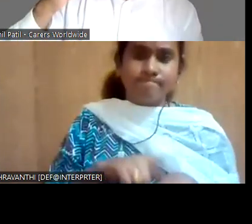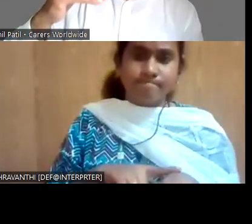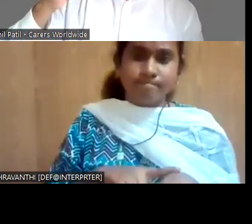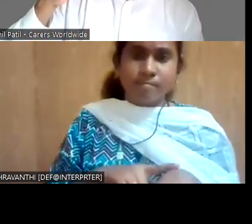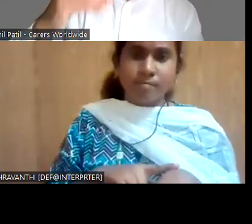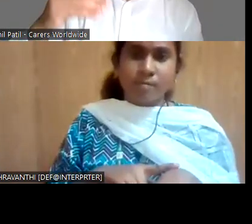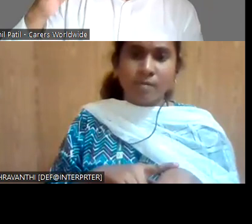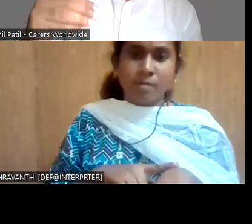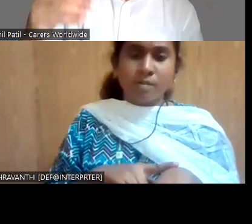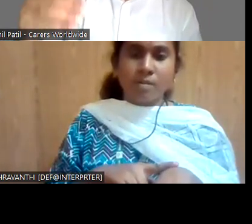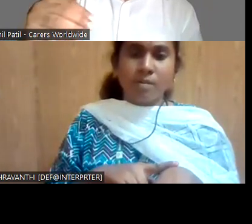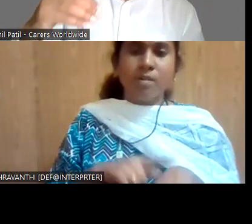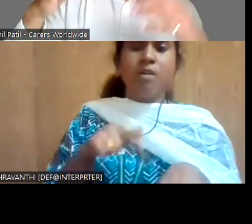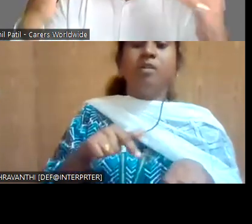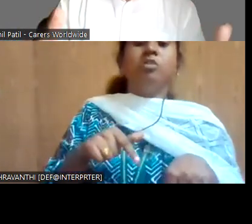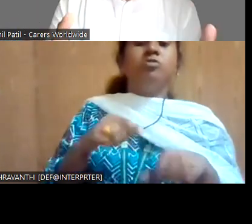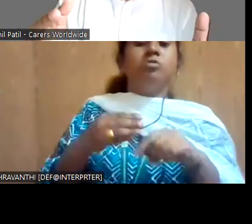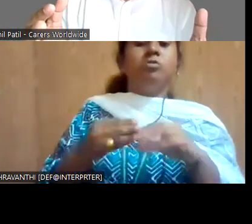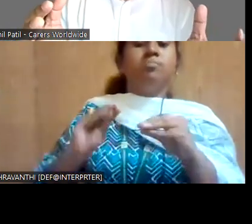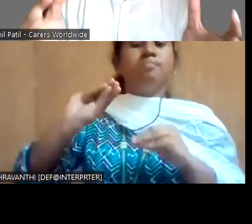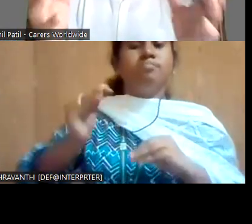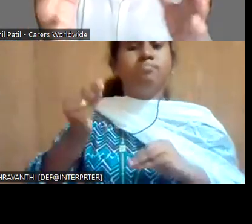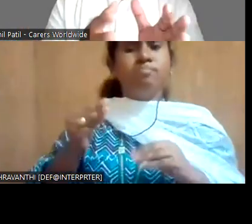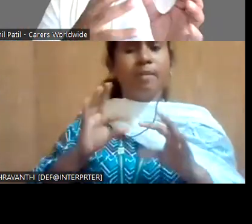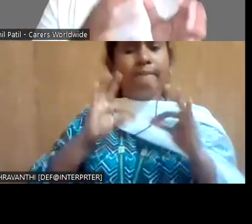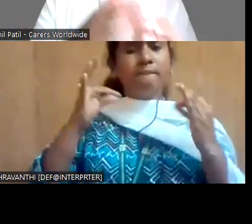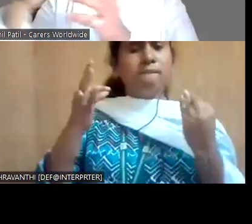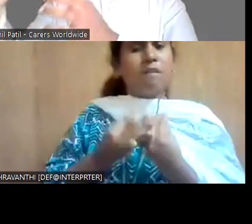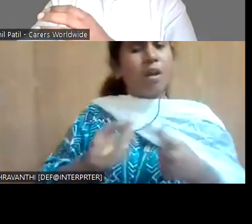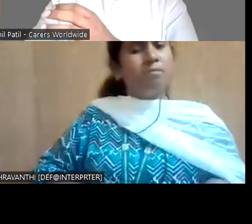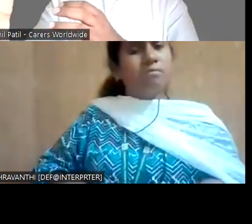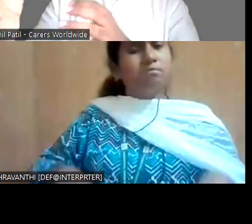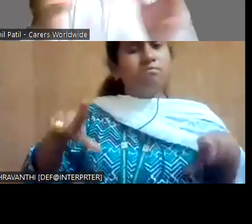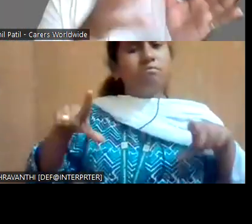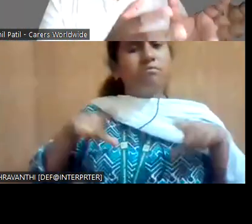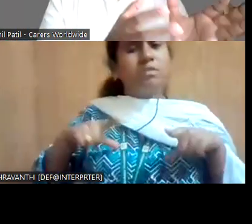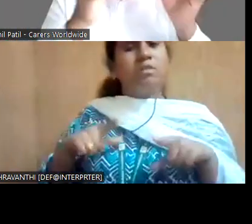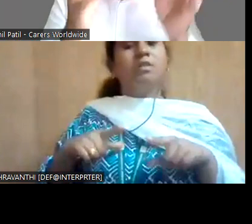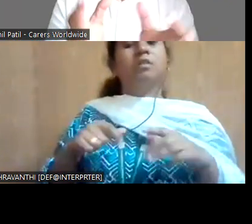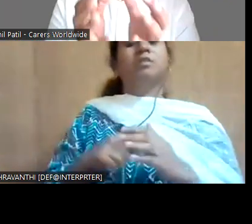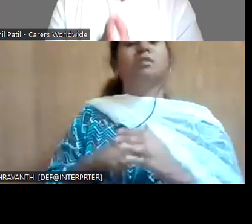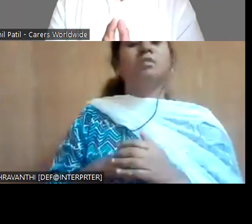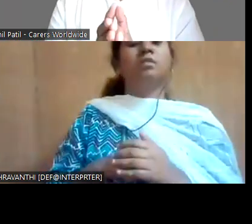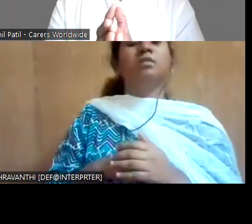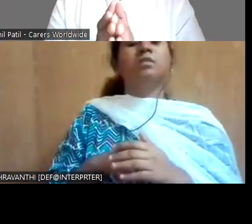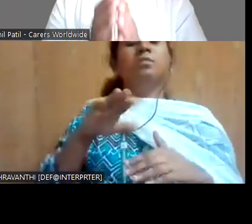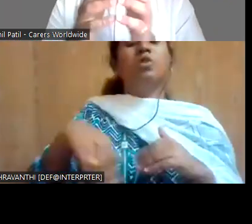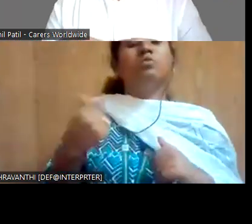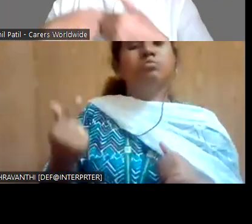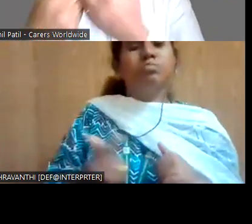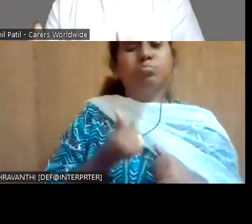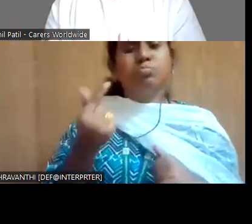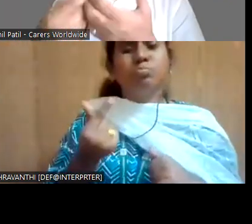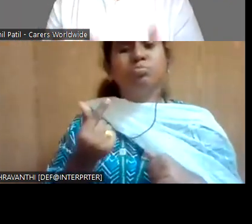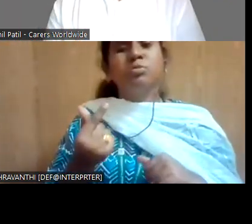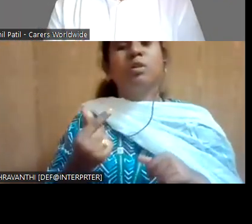only improving the health and well-being of family carers so that the quality of care is better, but also using that evidence, how